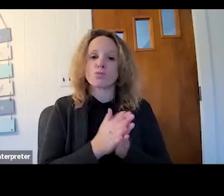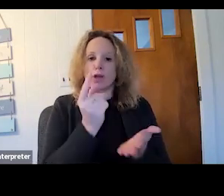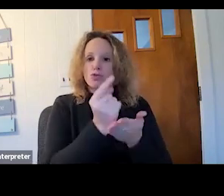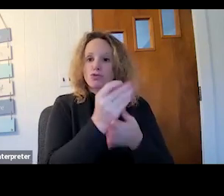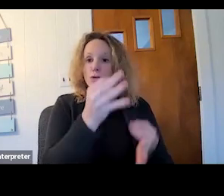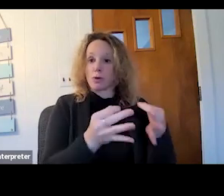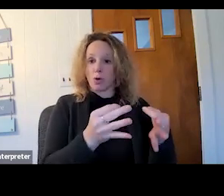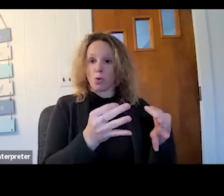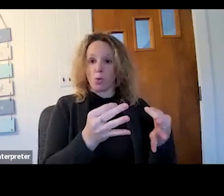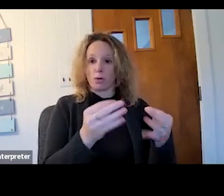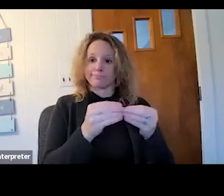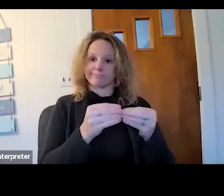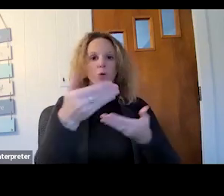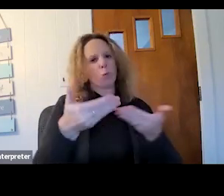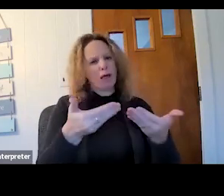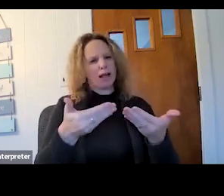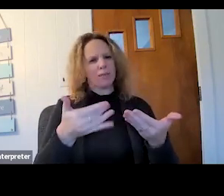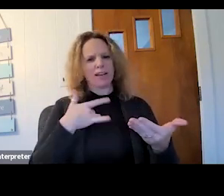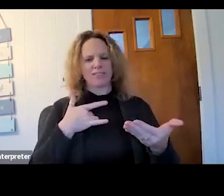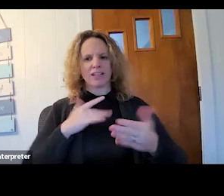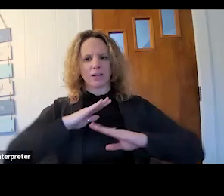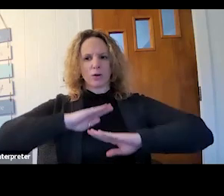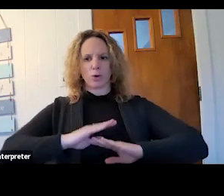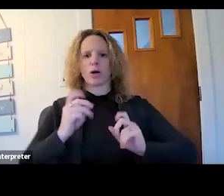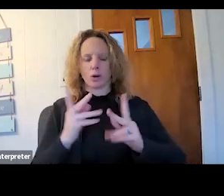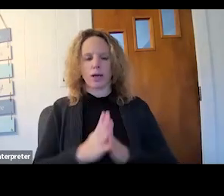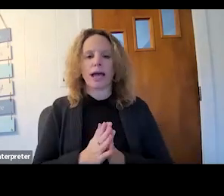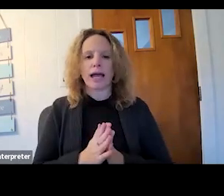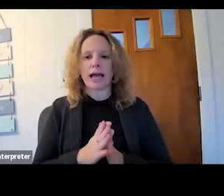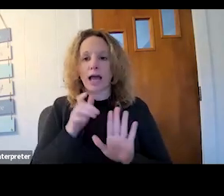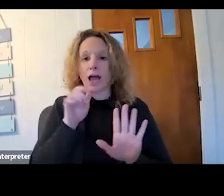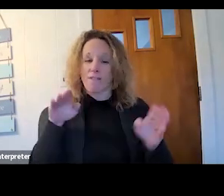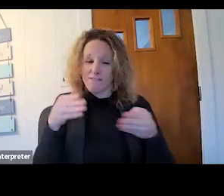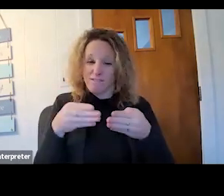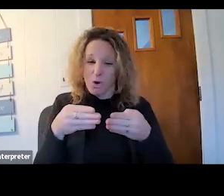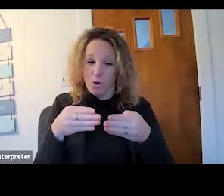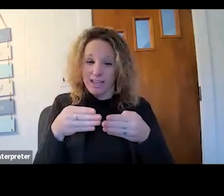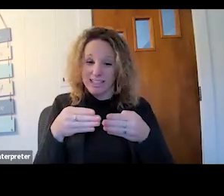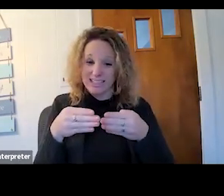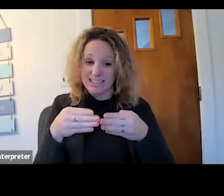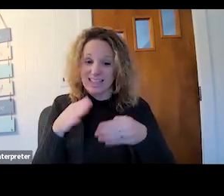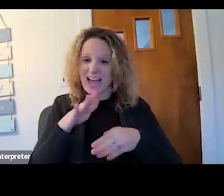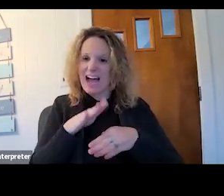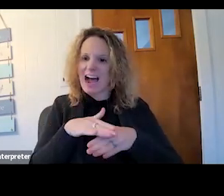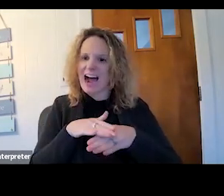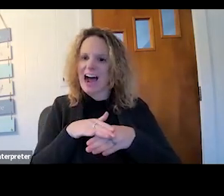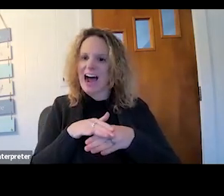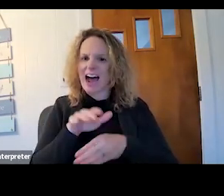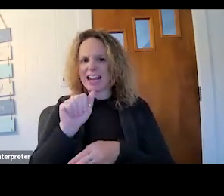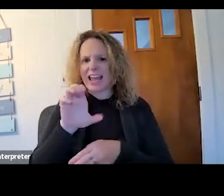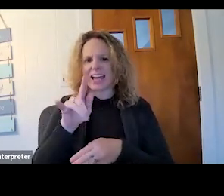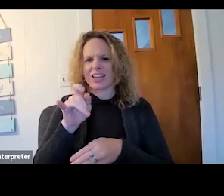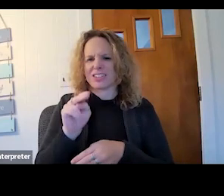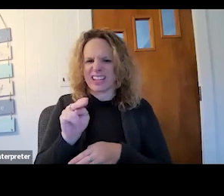is going to be a lot more welcoming. We're not going to focus so much on what the accusation